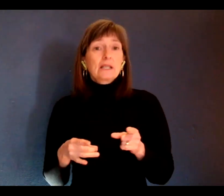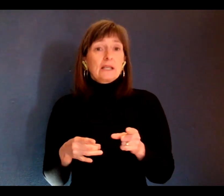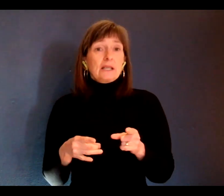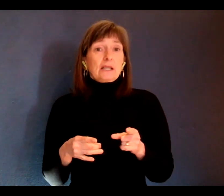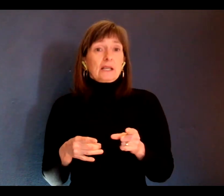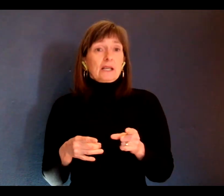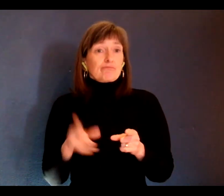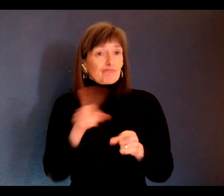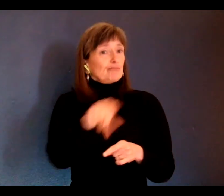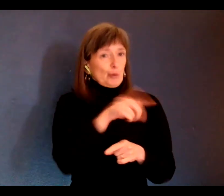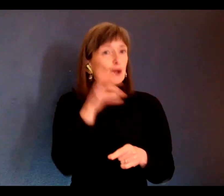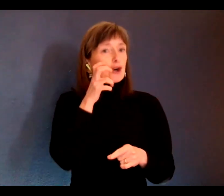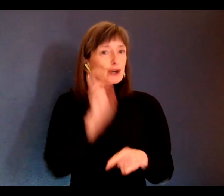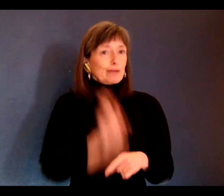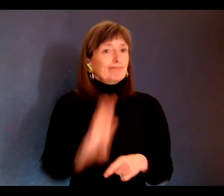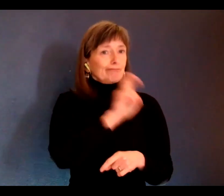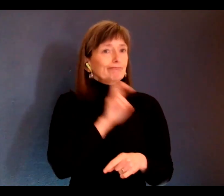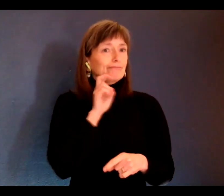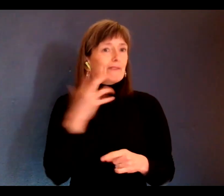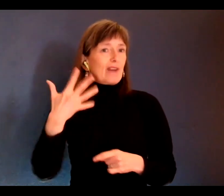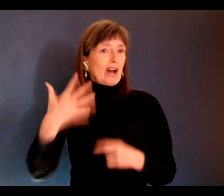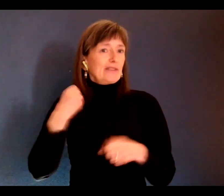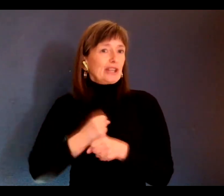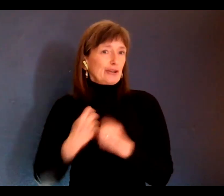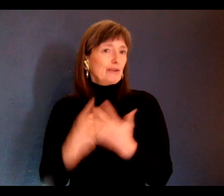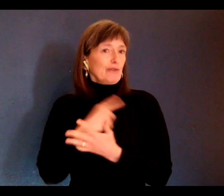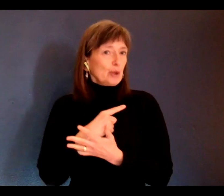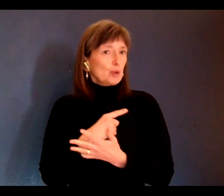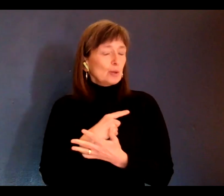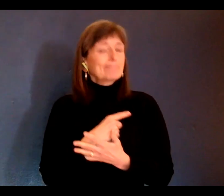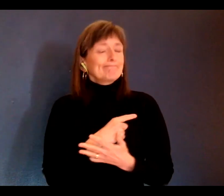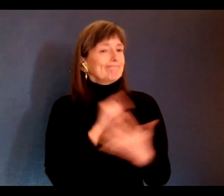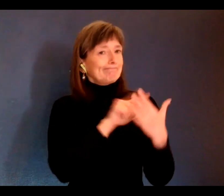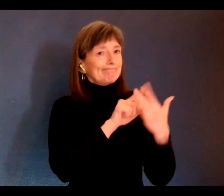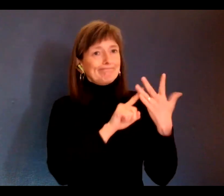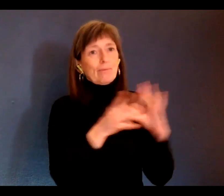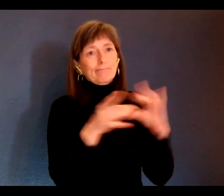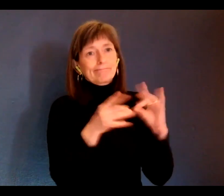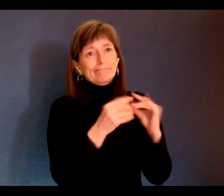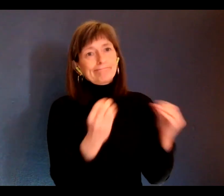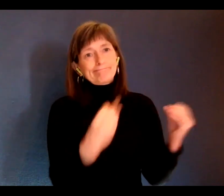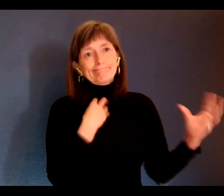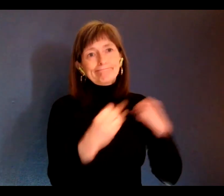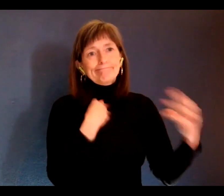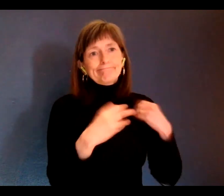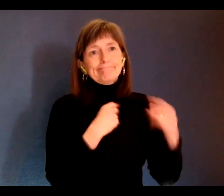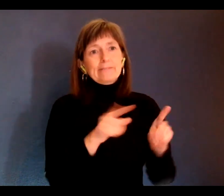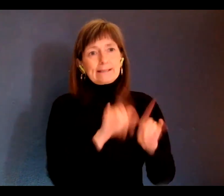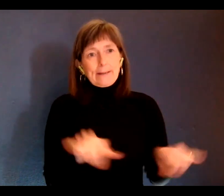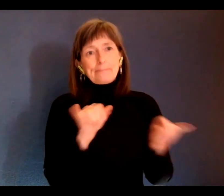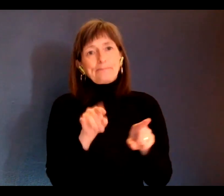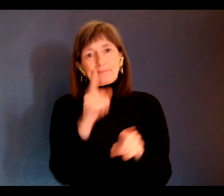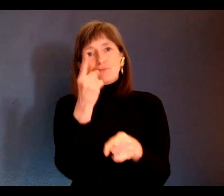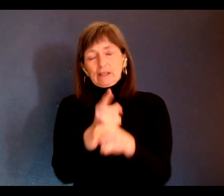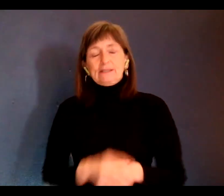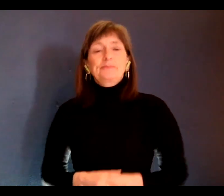and clear and for sure in the 5-year review. It was a constant theme, and definitely going to be a big priority, kind of moving forward from that